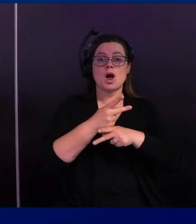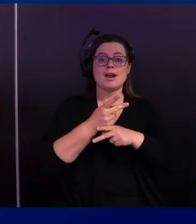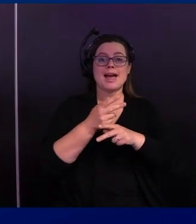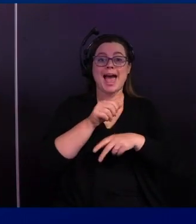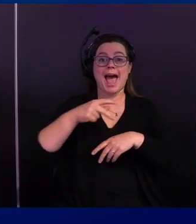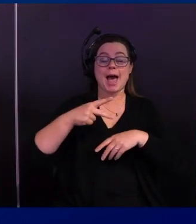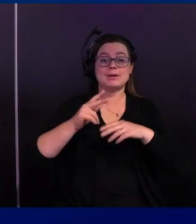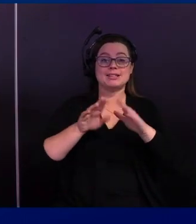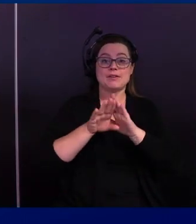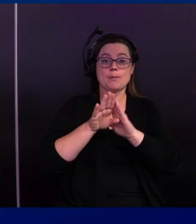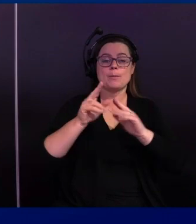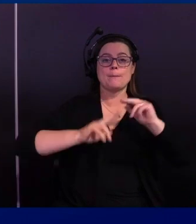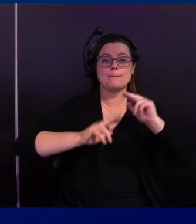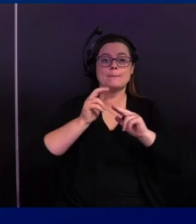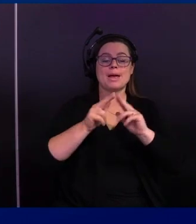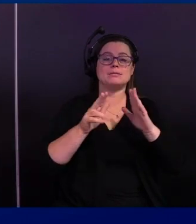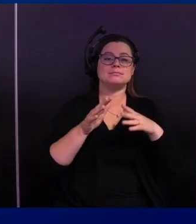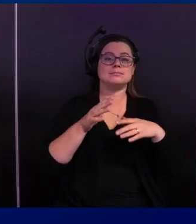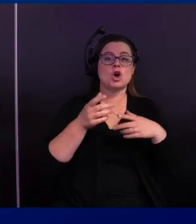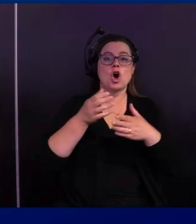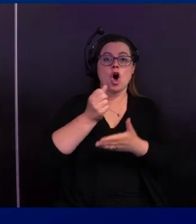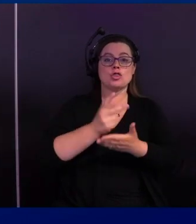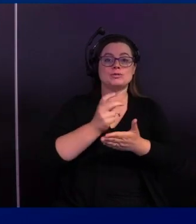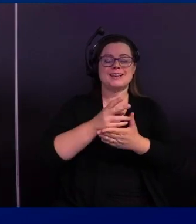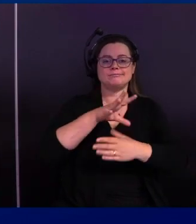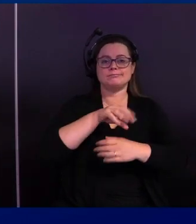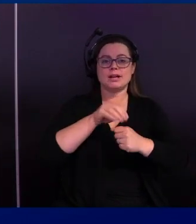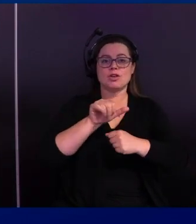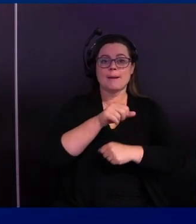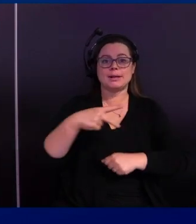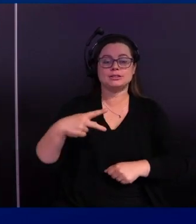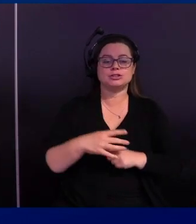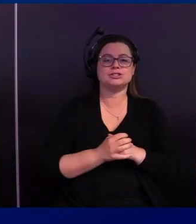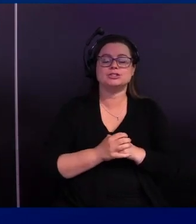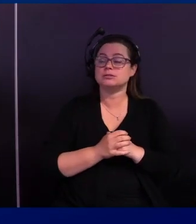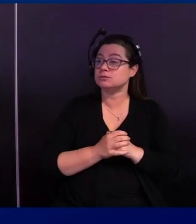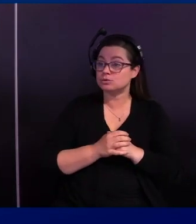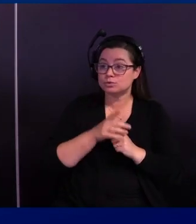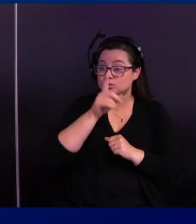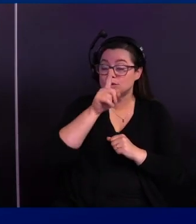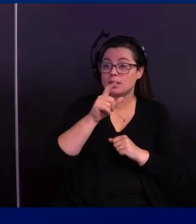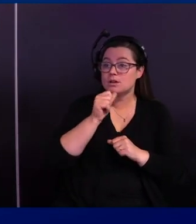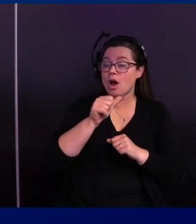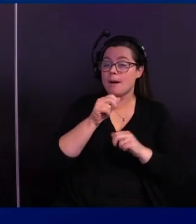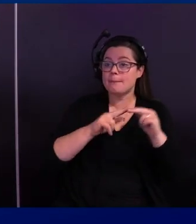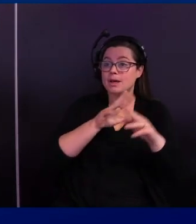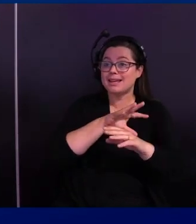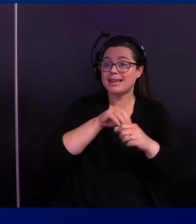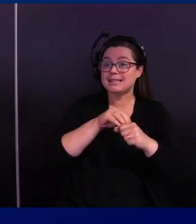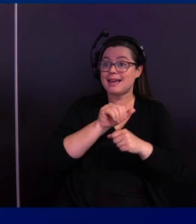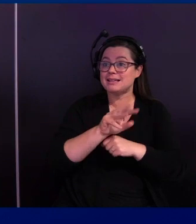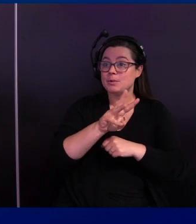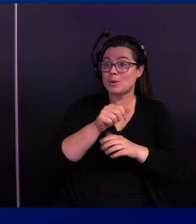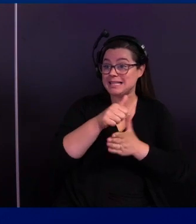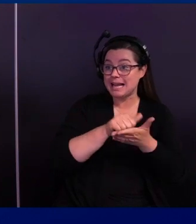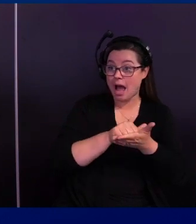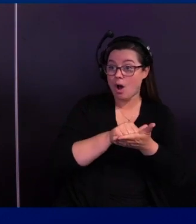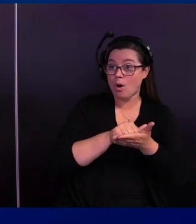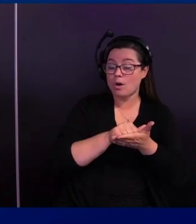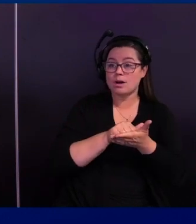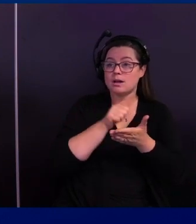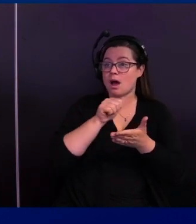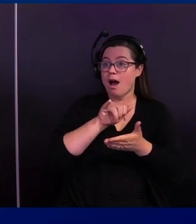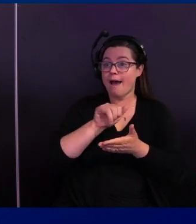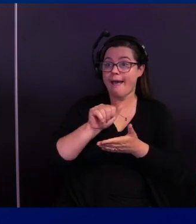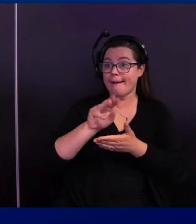build permissions management and authorization into their applications. So this is not into an AWS account. We're not talking